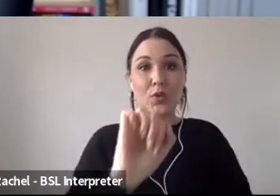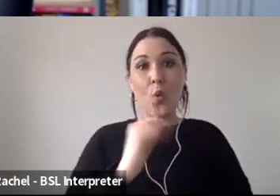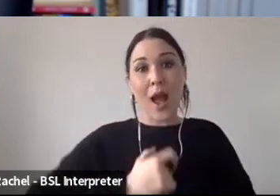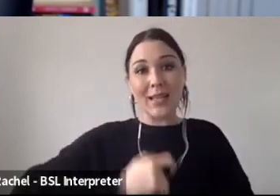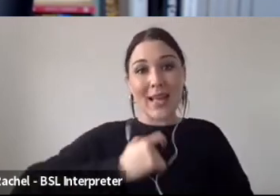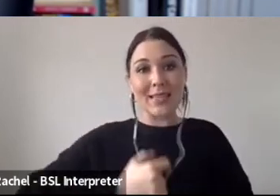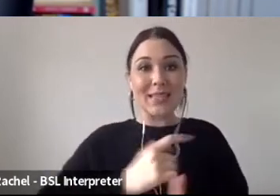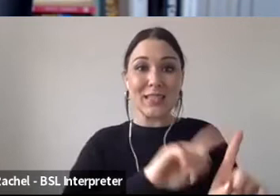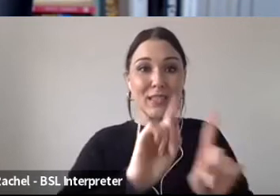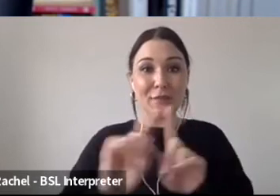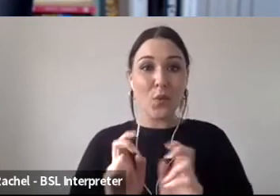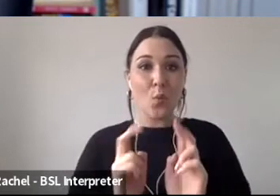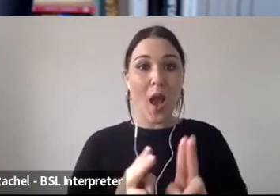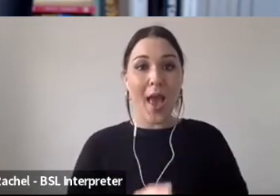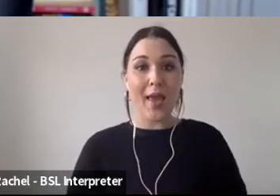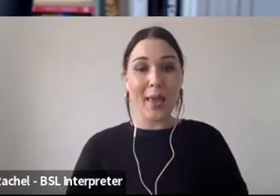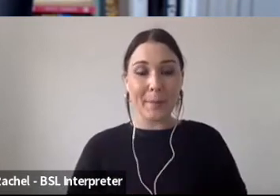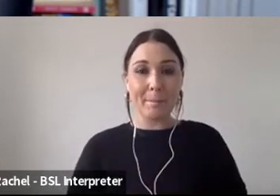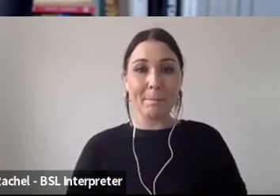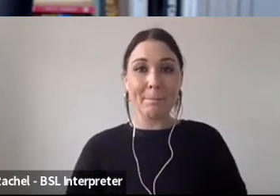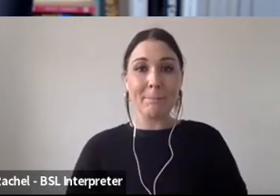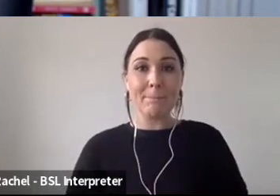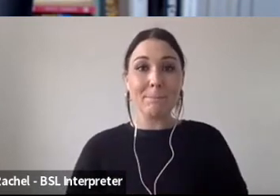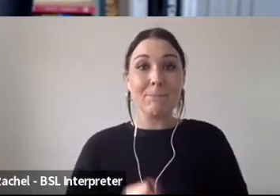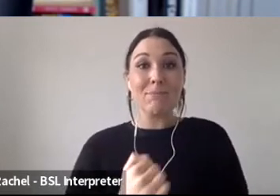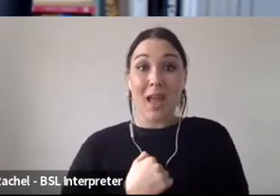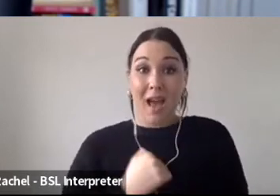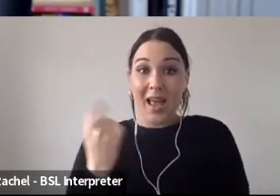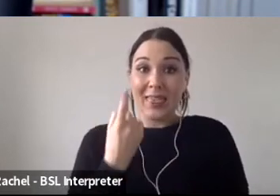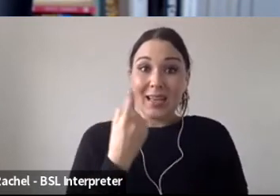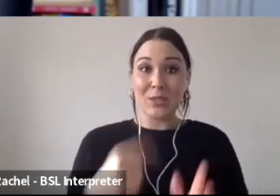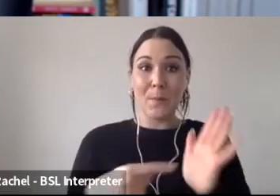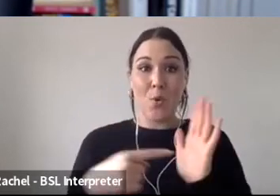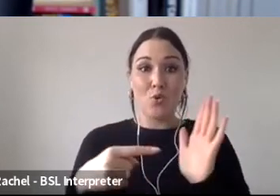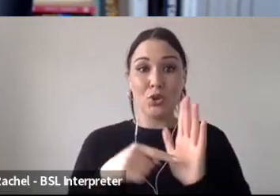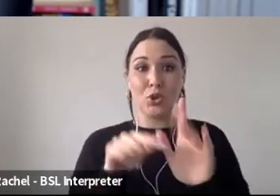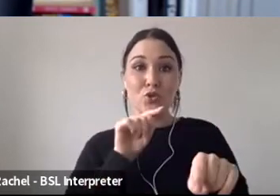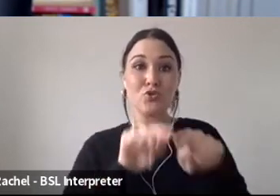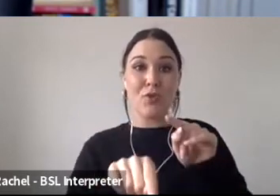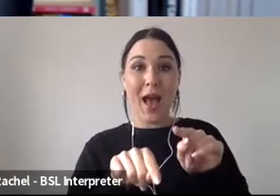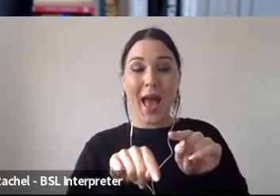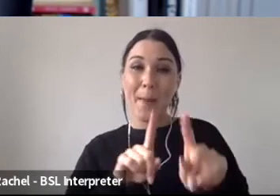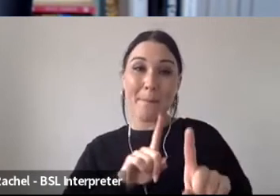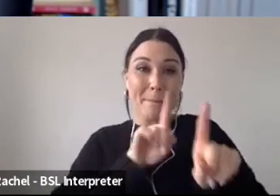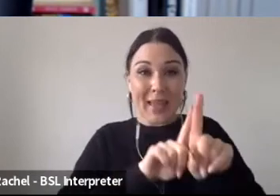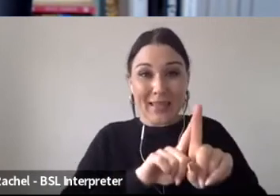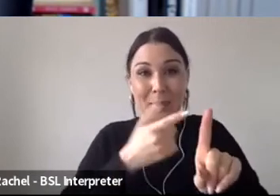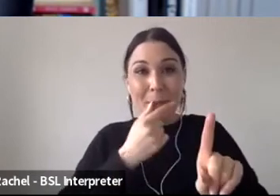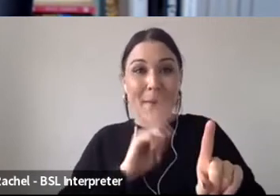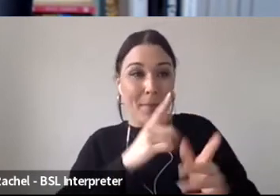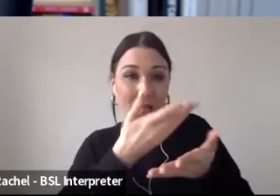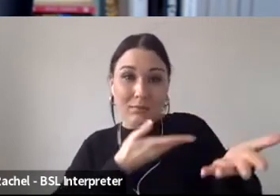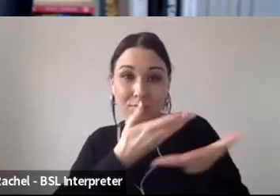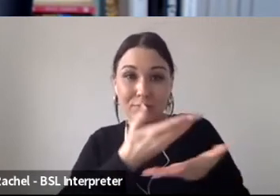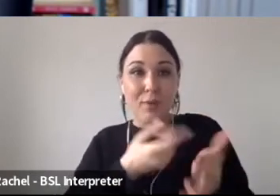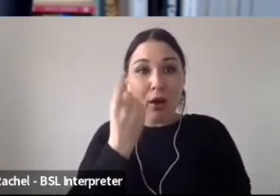different way. And so I think it is important that we try to meet people where they are and understand people as